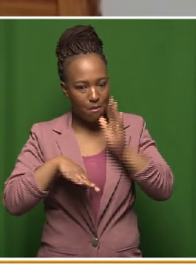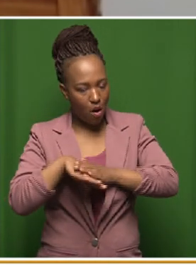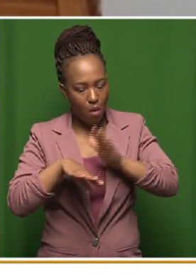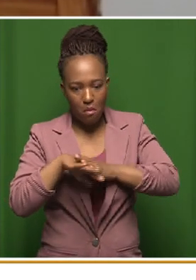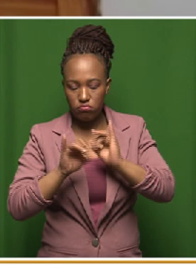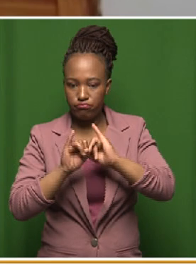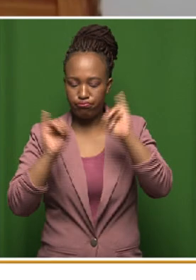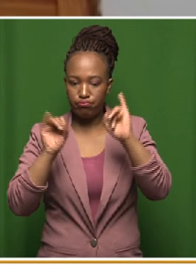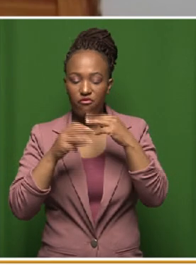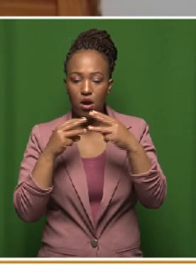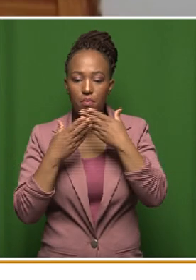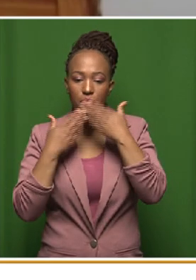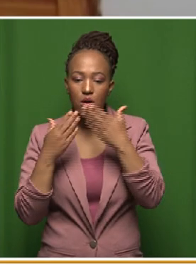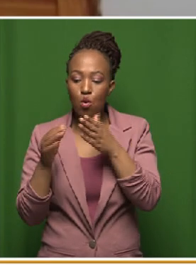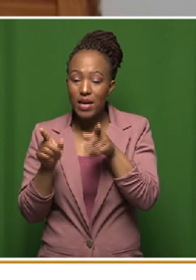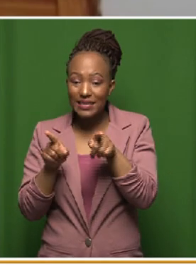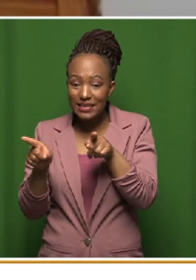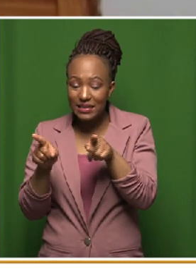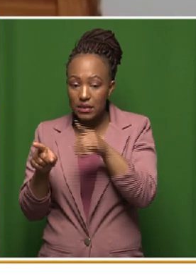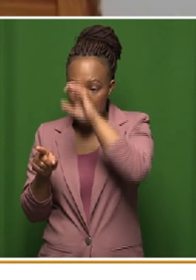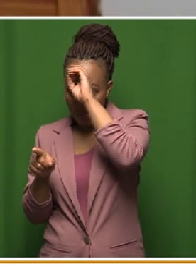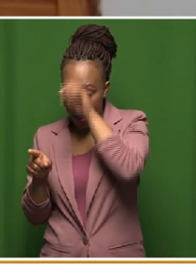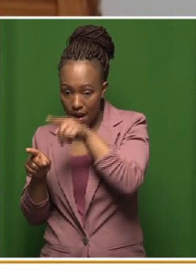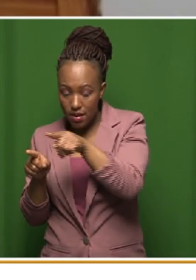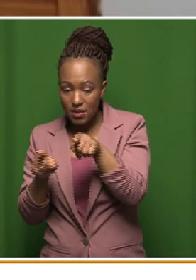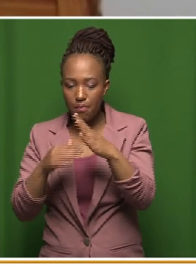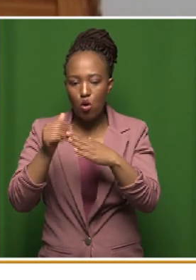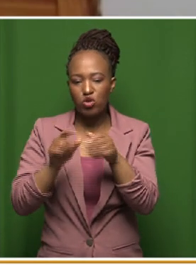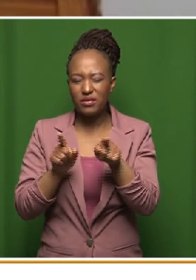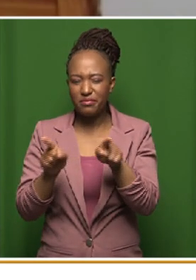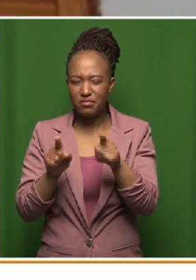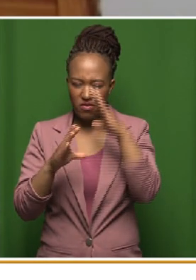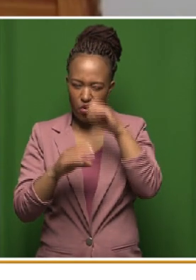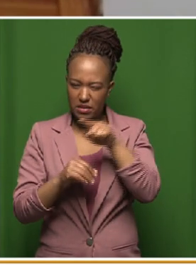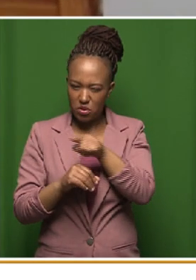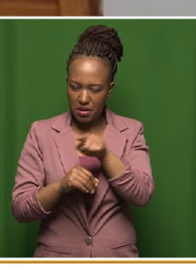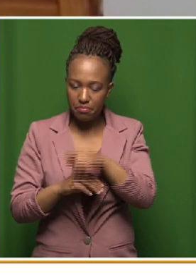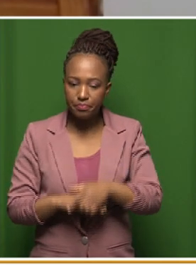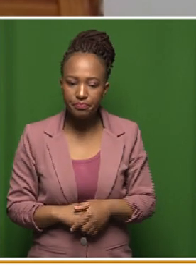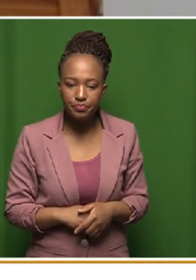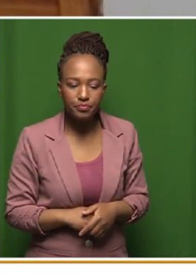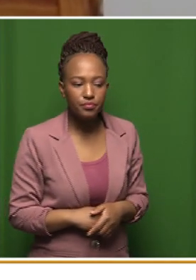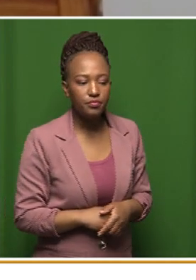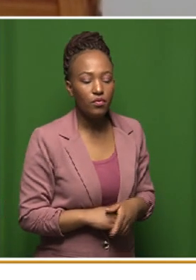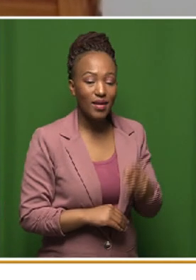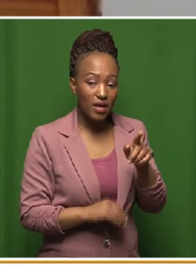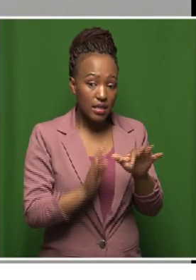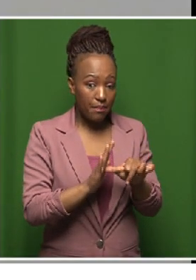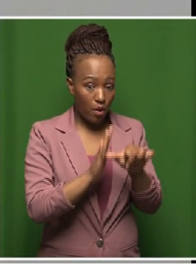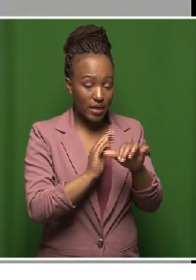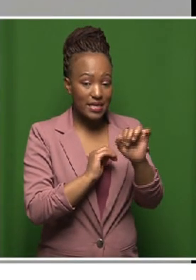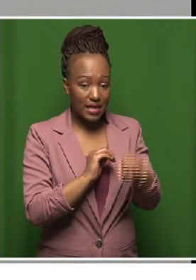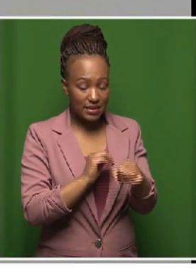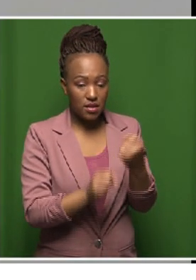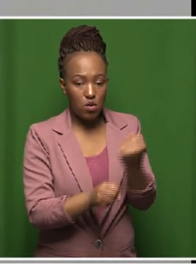country. I mean, let's focus on those two industries specifically, mining and construction. Yes, those are very important industries, but I would